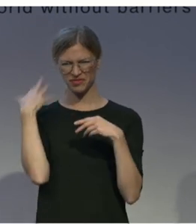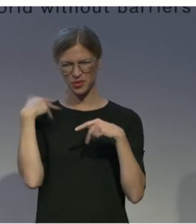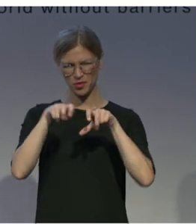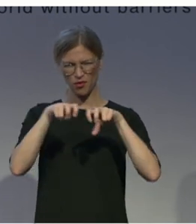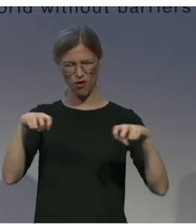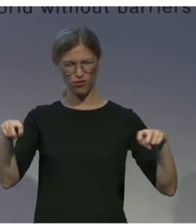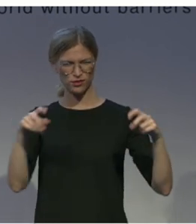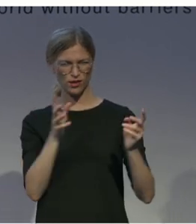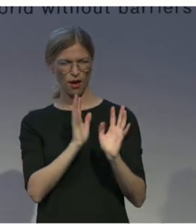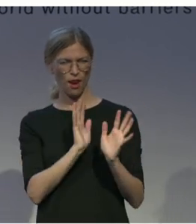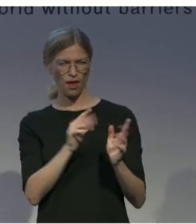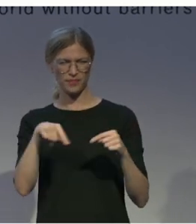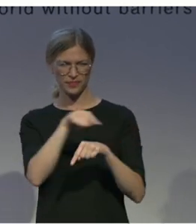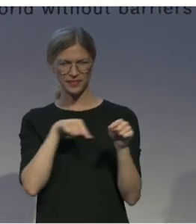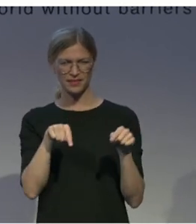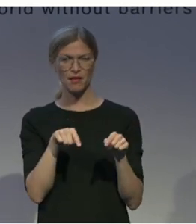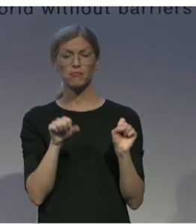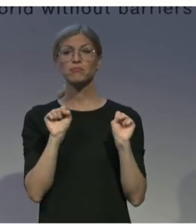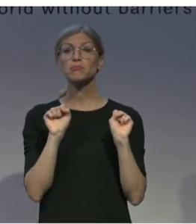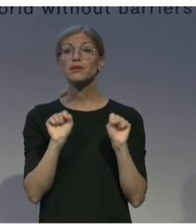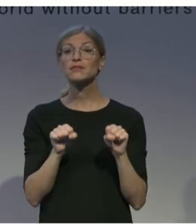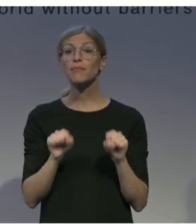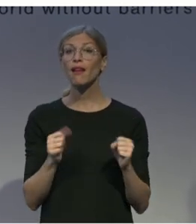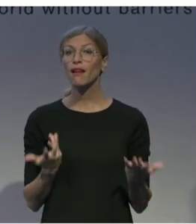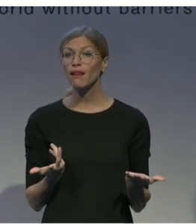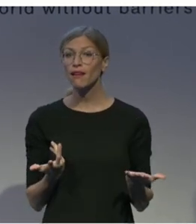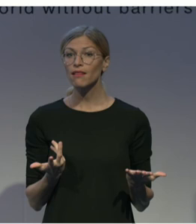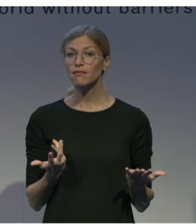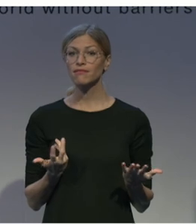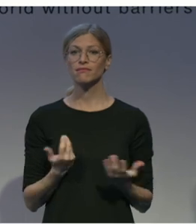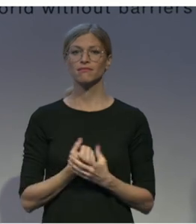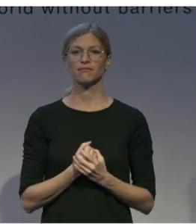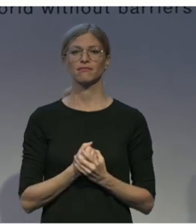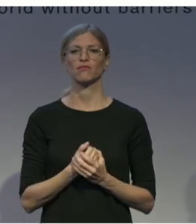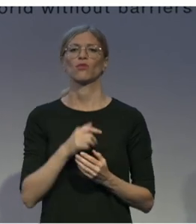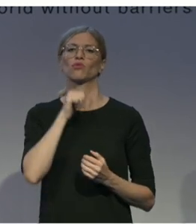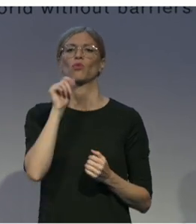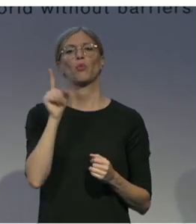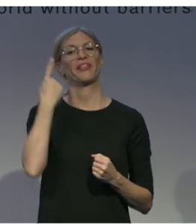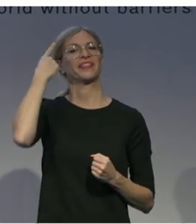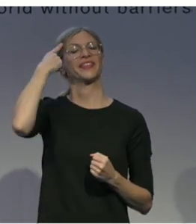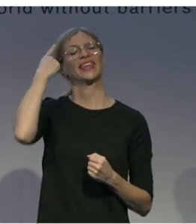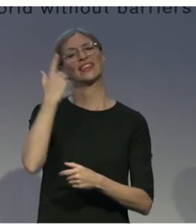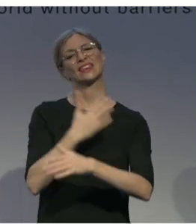on ability and focusing on capability, not sort of the impressive mindset of focusing on what people can't do.